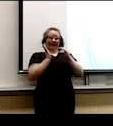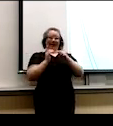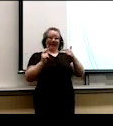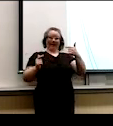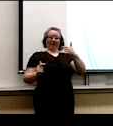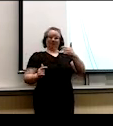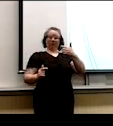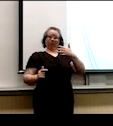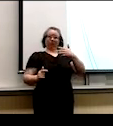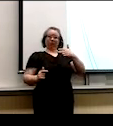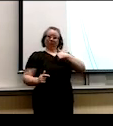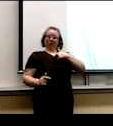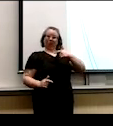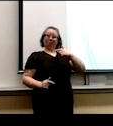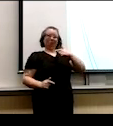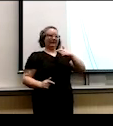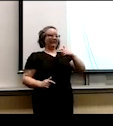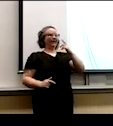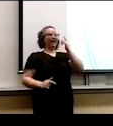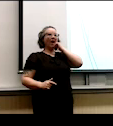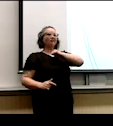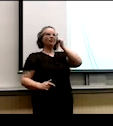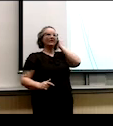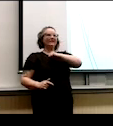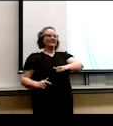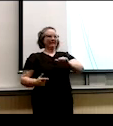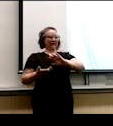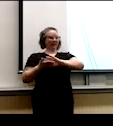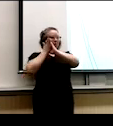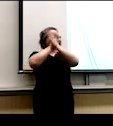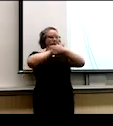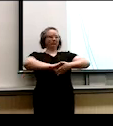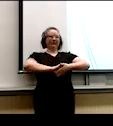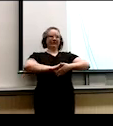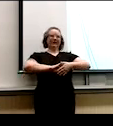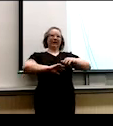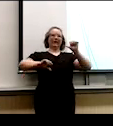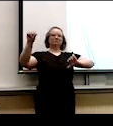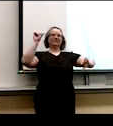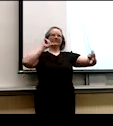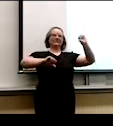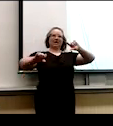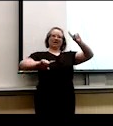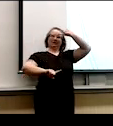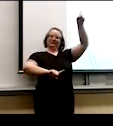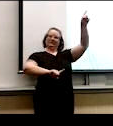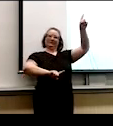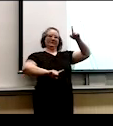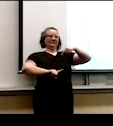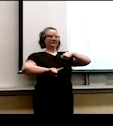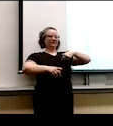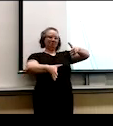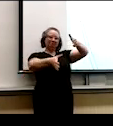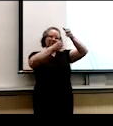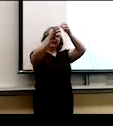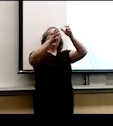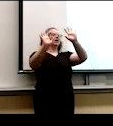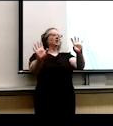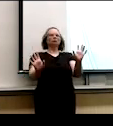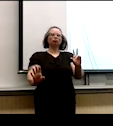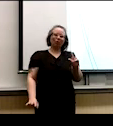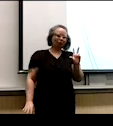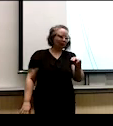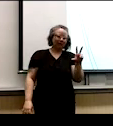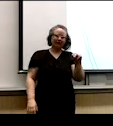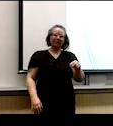science. You don't need to send people with Down syndrome who may have behavior or memory troubles to me.